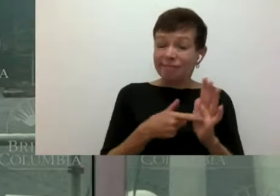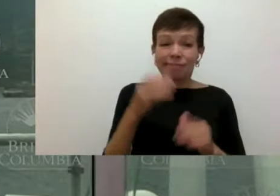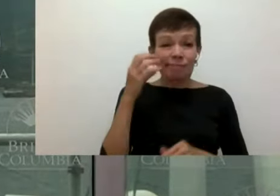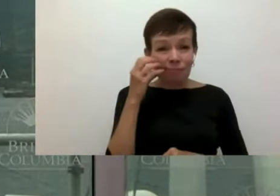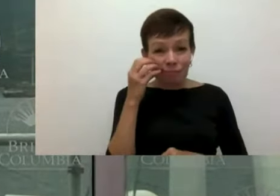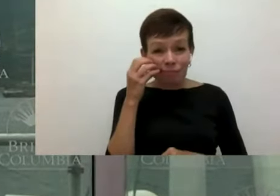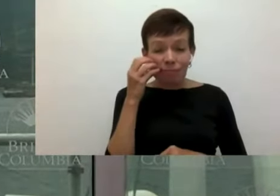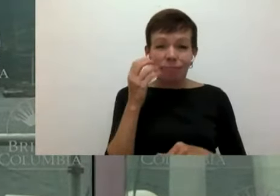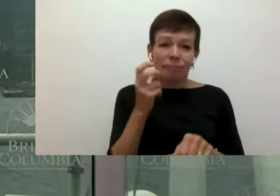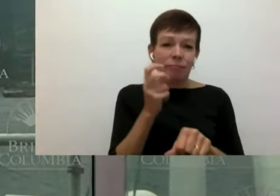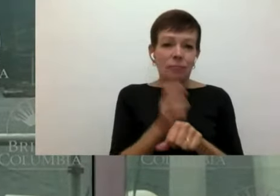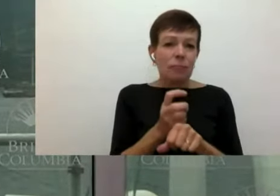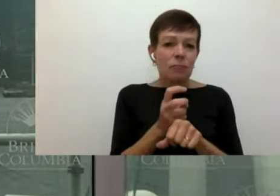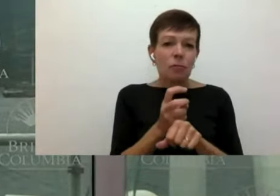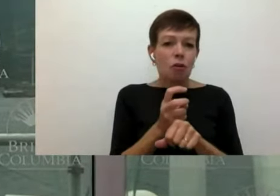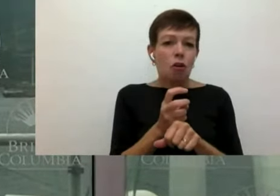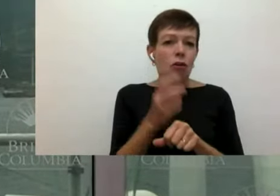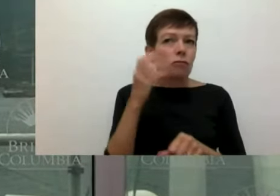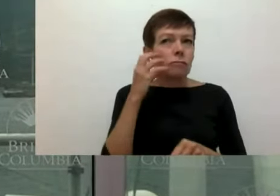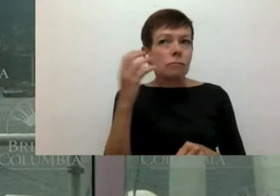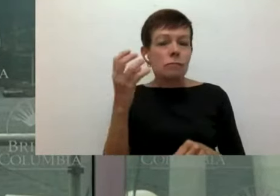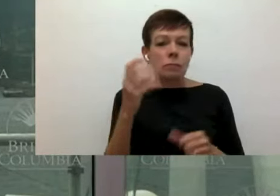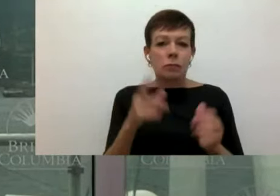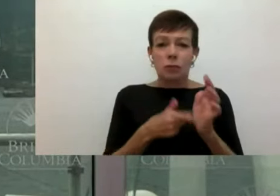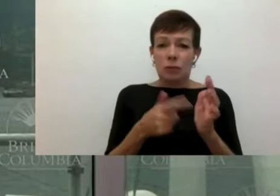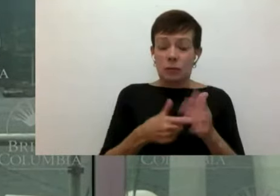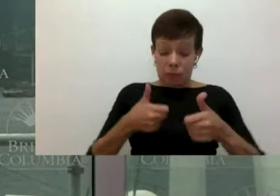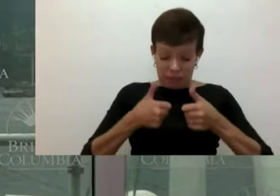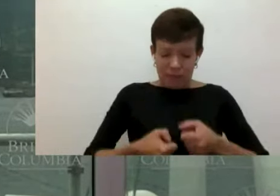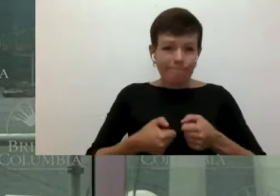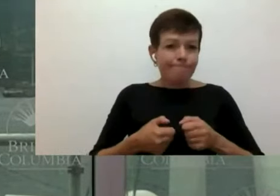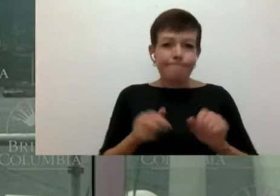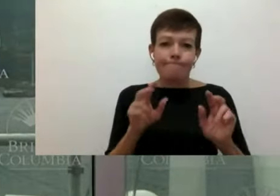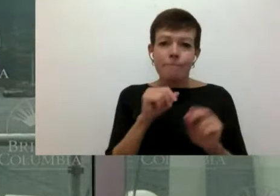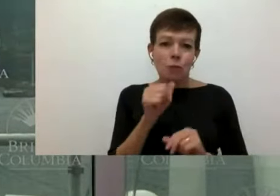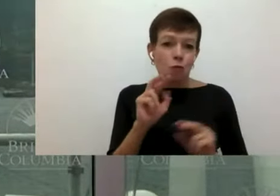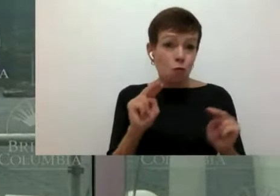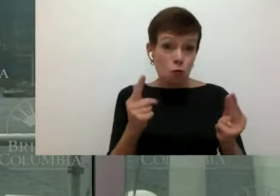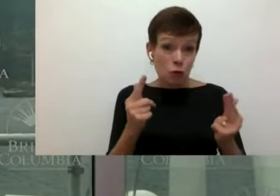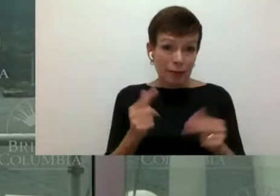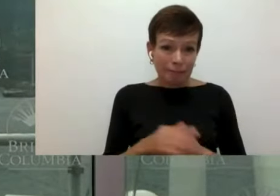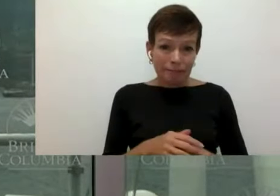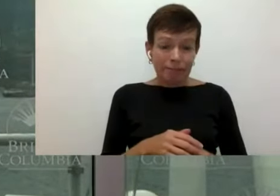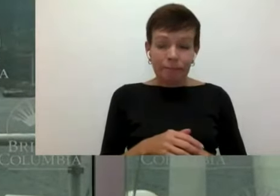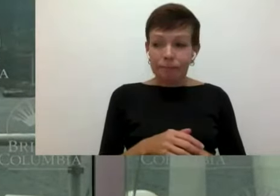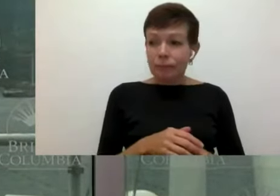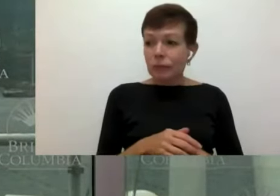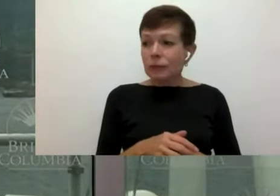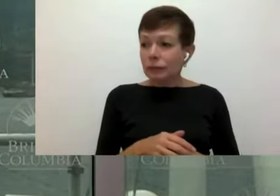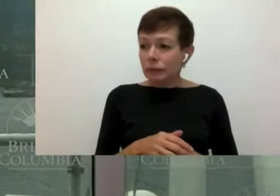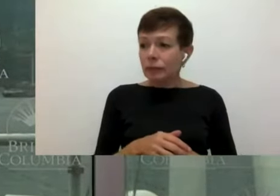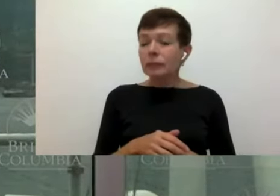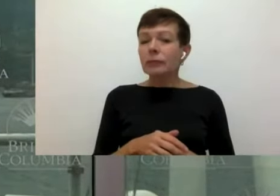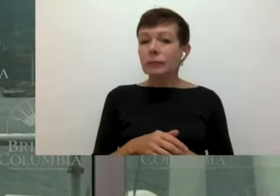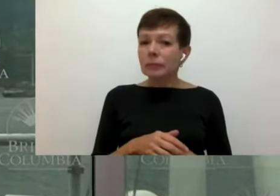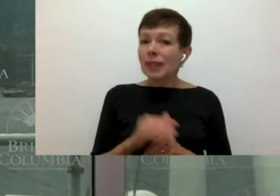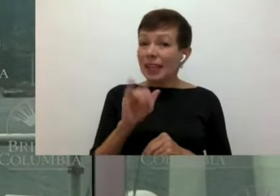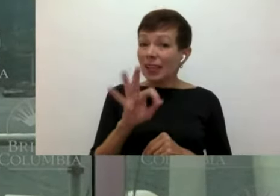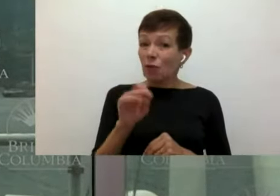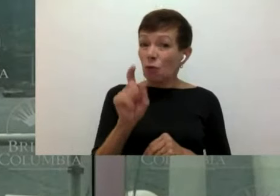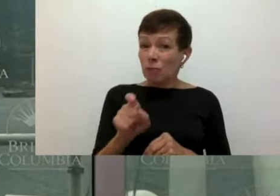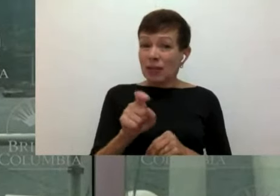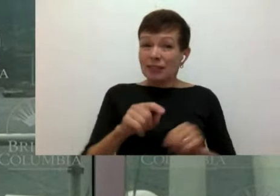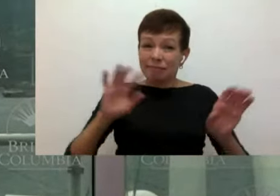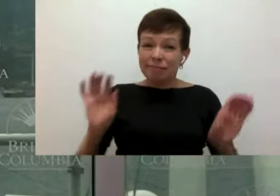some areas where connection is spotty and a BI intrusive alert might not be the best way. And in those cases